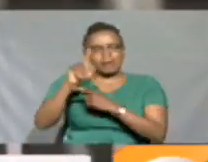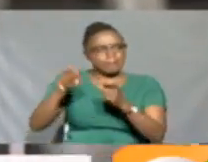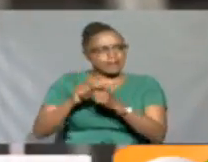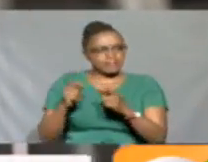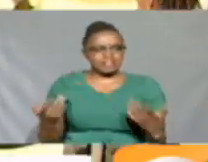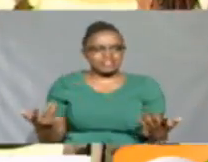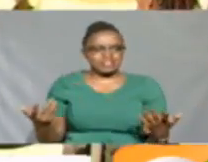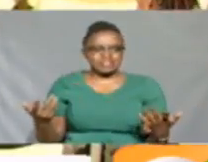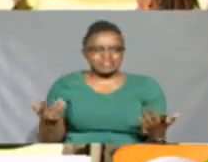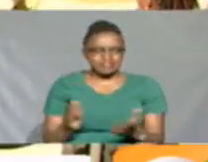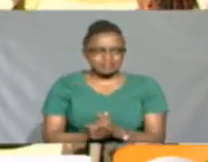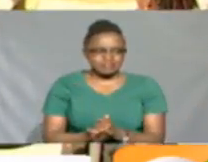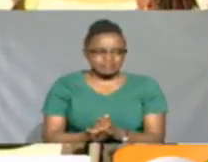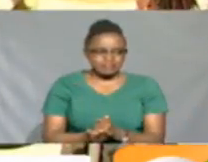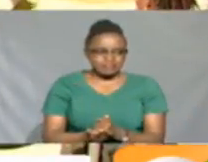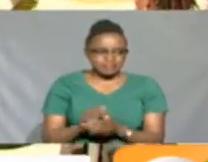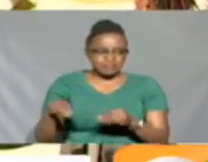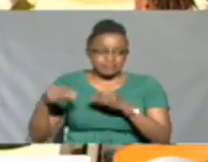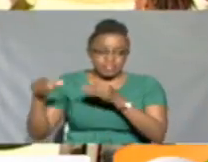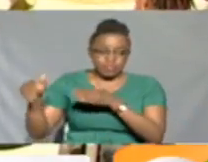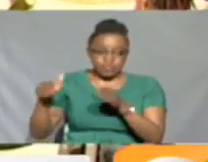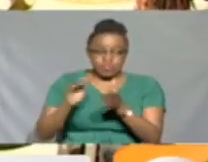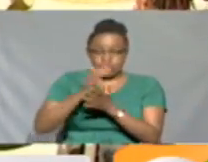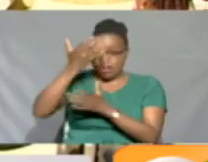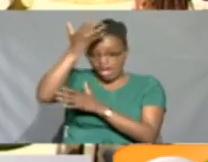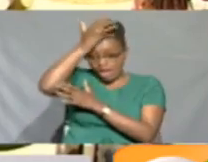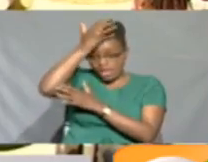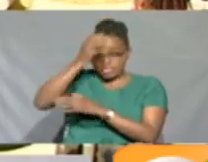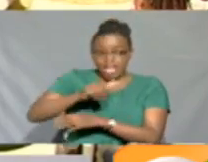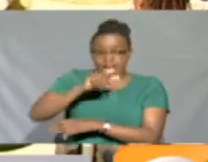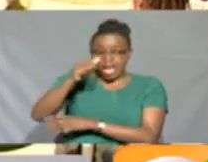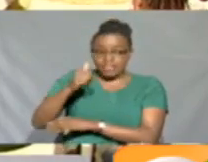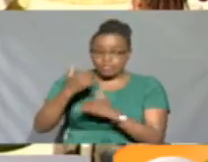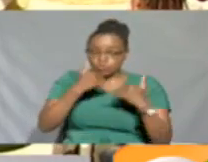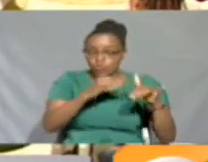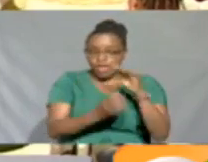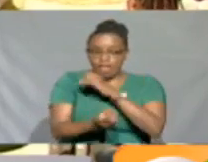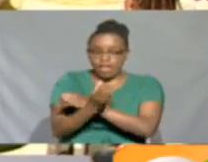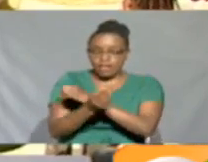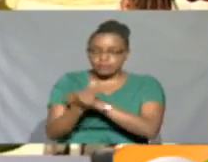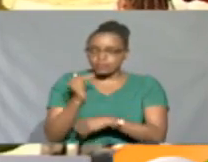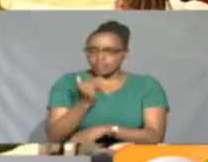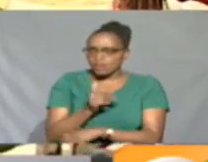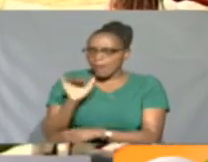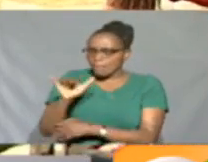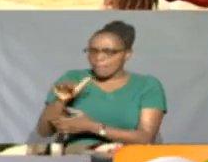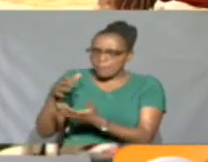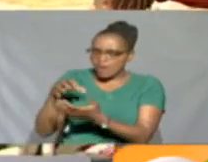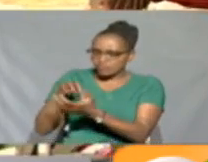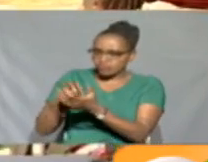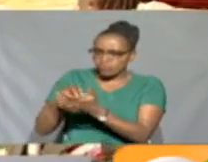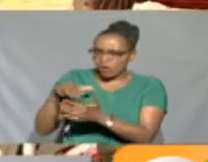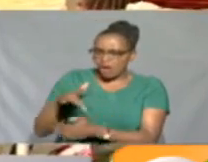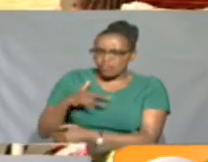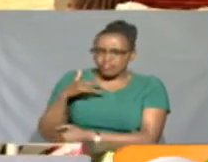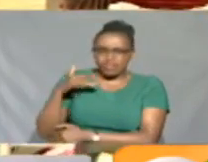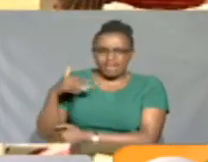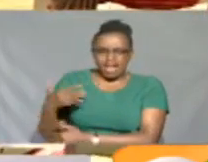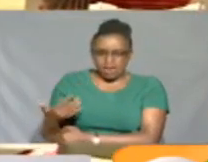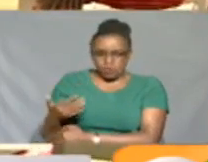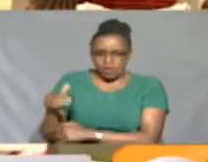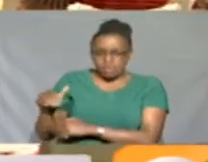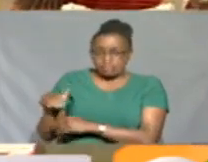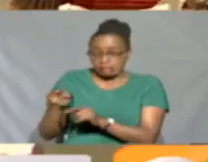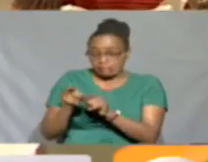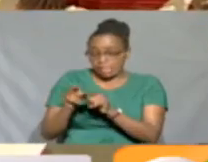right. Haya, wacha nimpatie nafasi muuguzi mwingine hapa aweze kutueleza kisa chake tu kuhusiana na vile anavyohisi